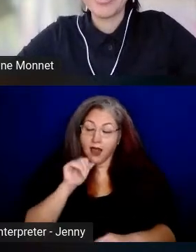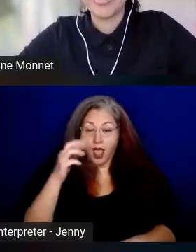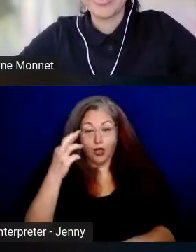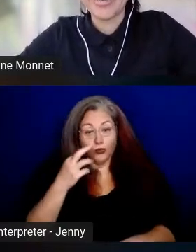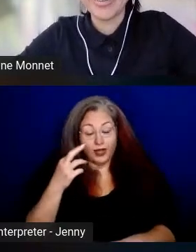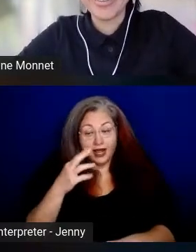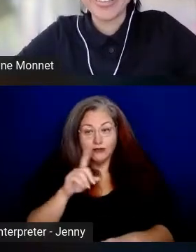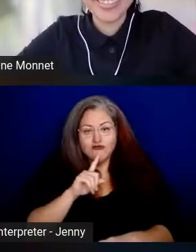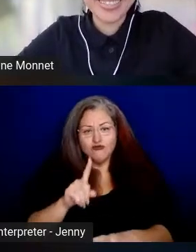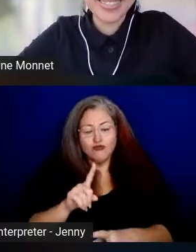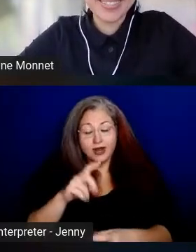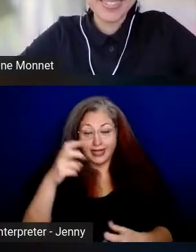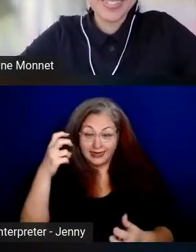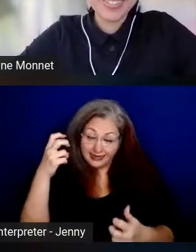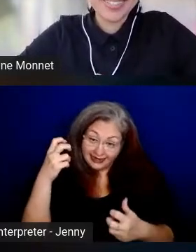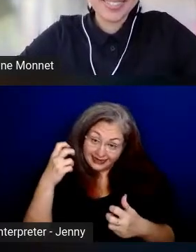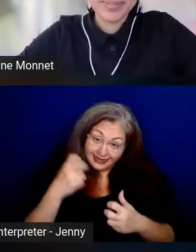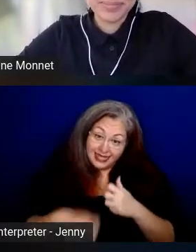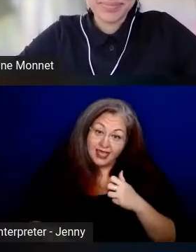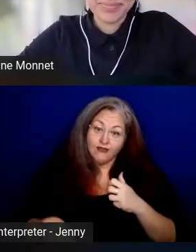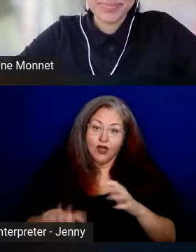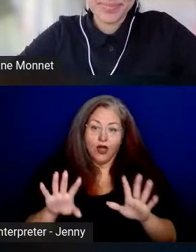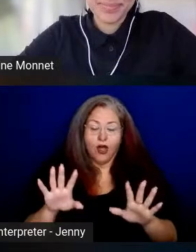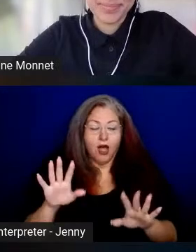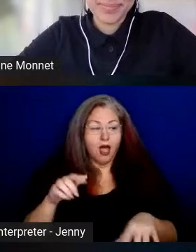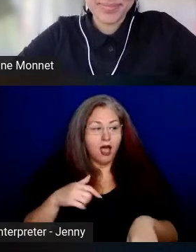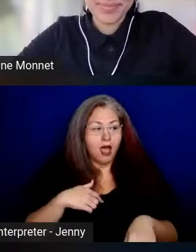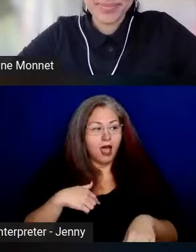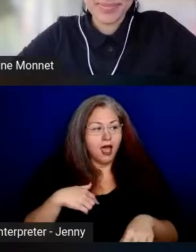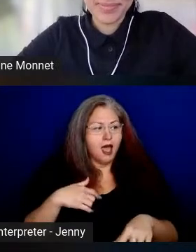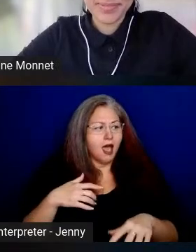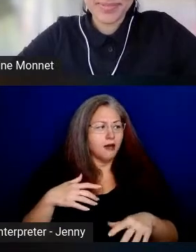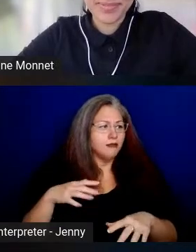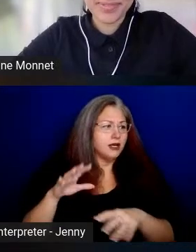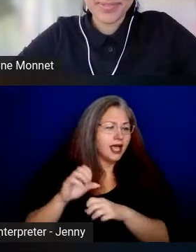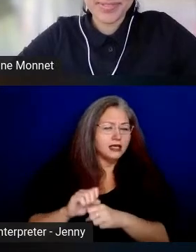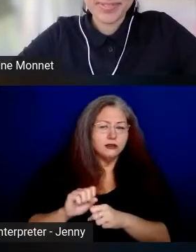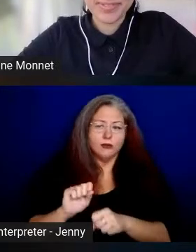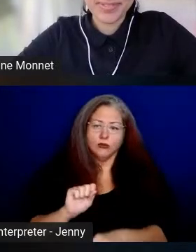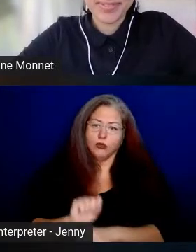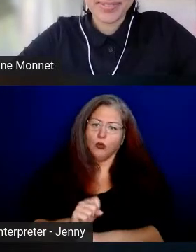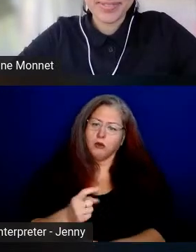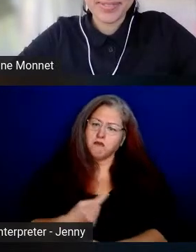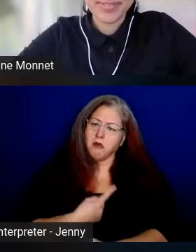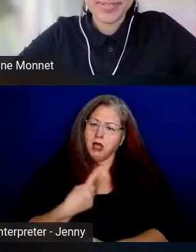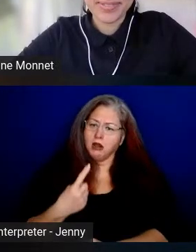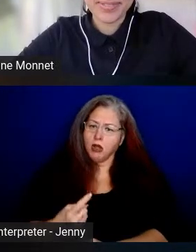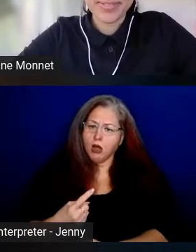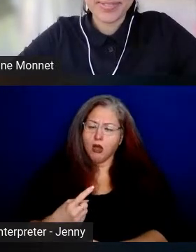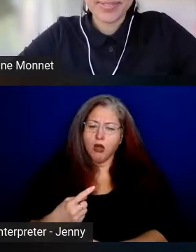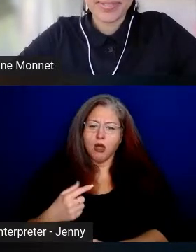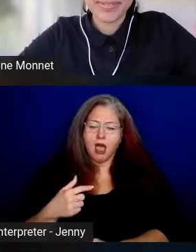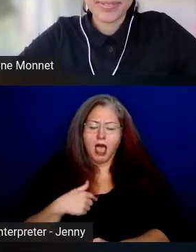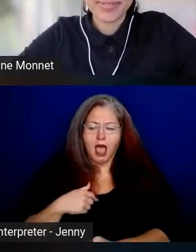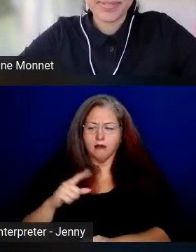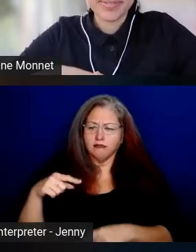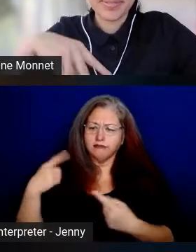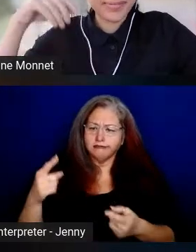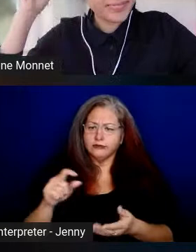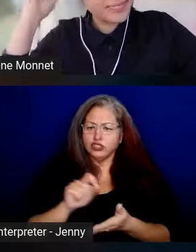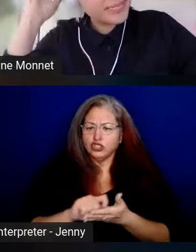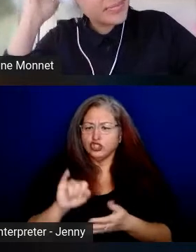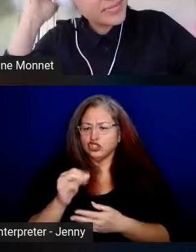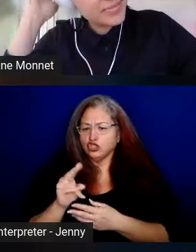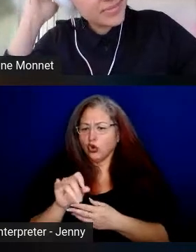are. I'm used to working alone. I've been a longtime journalist and a